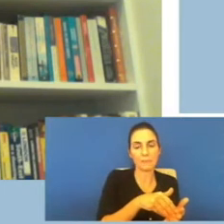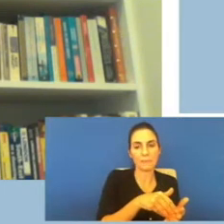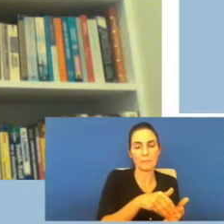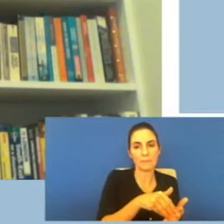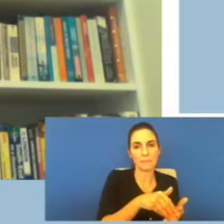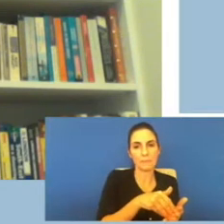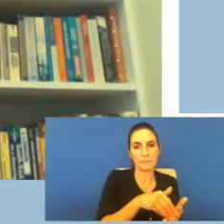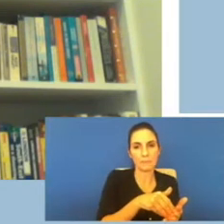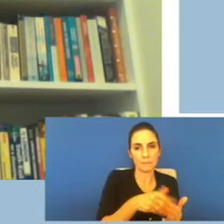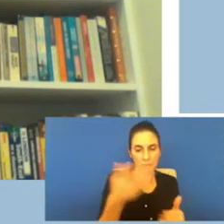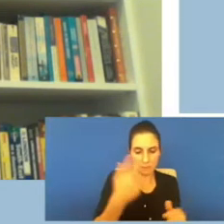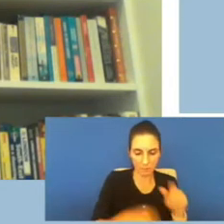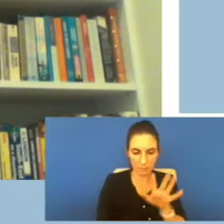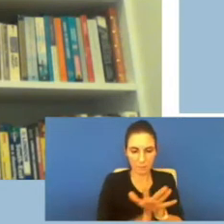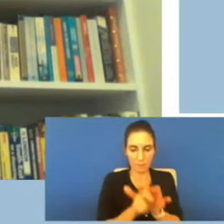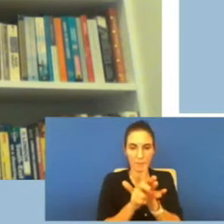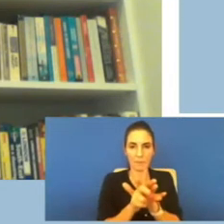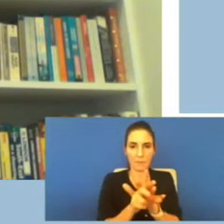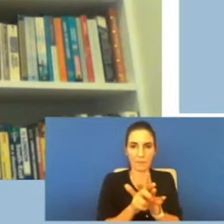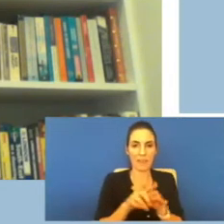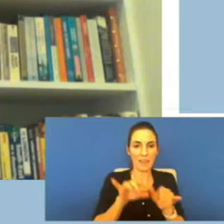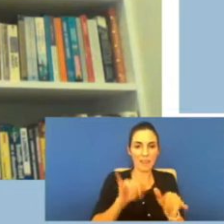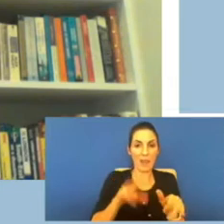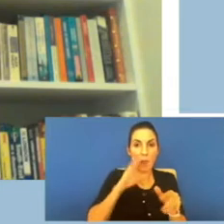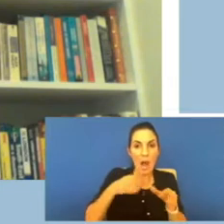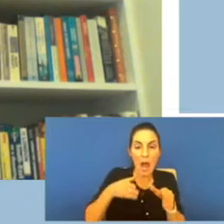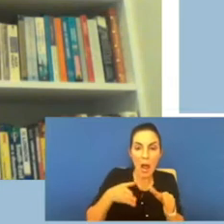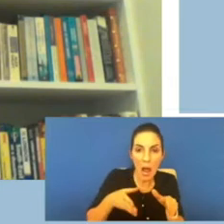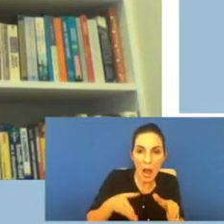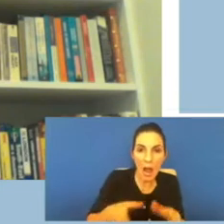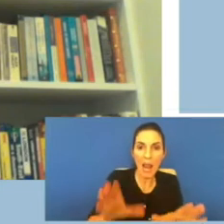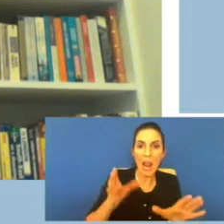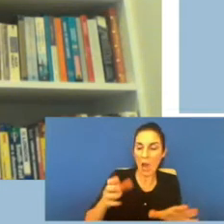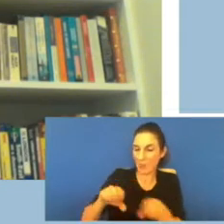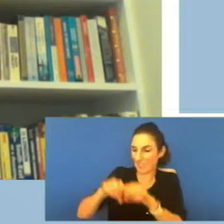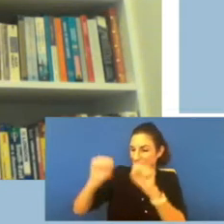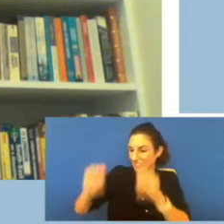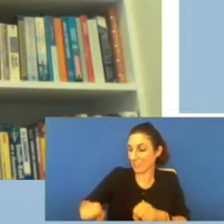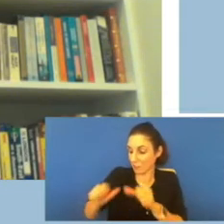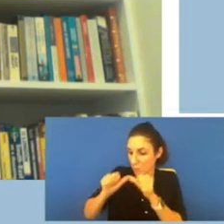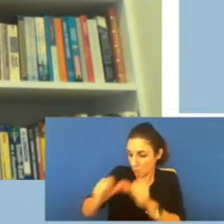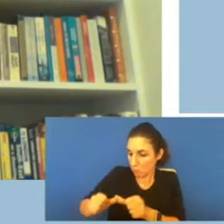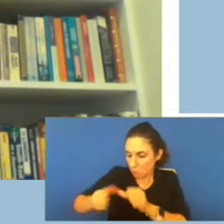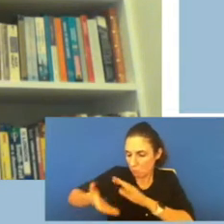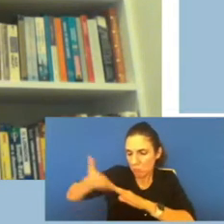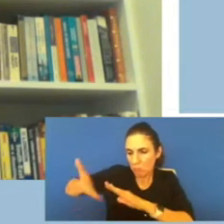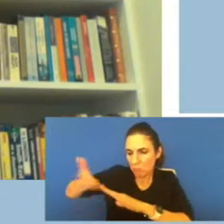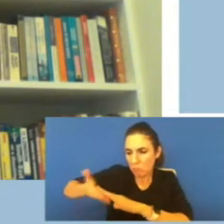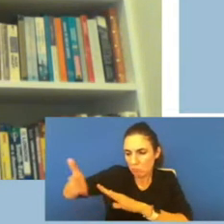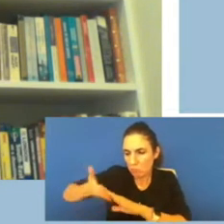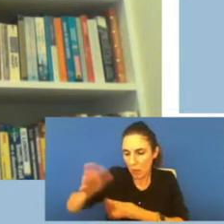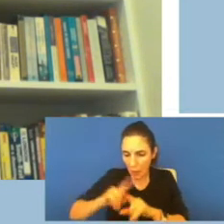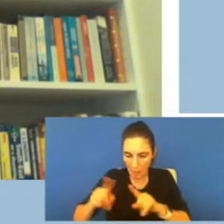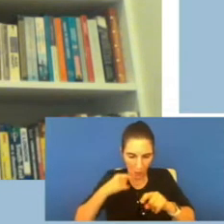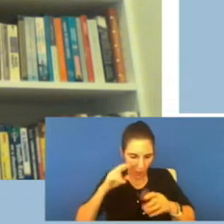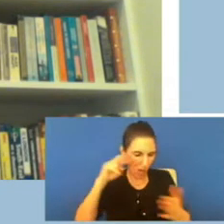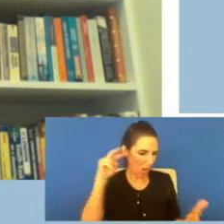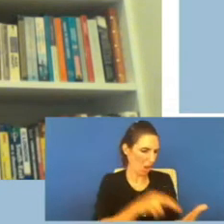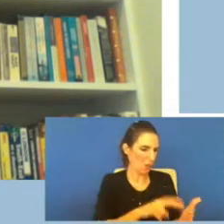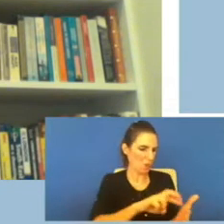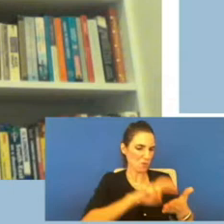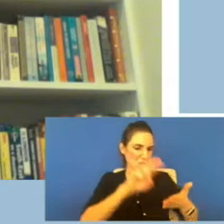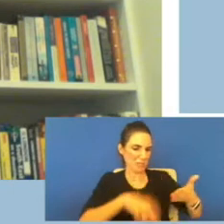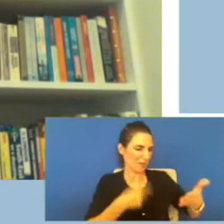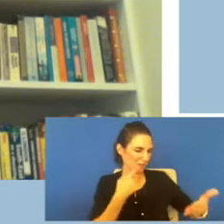comes up in that it allows a system to keep going where we can look at results of something and say, okay, it